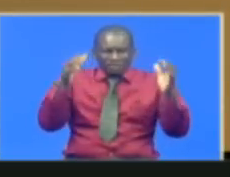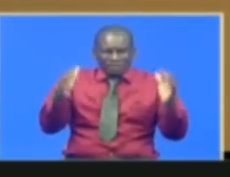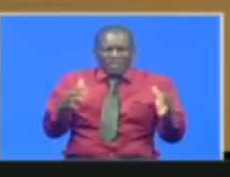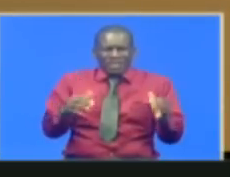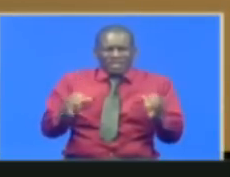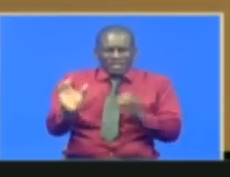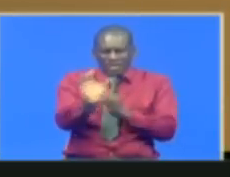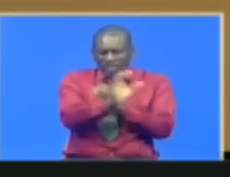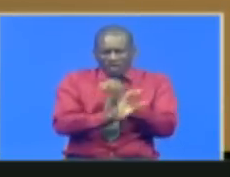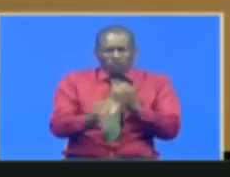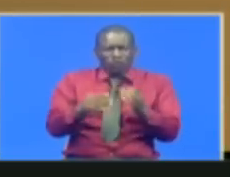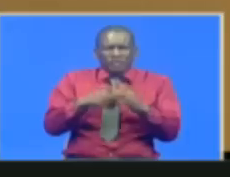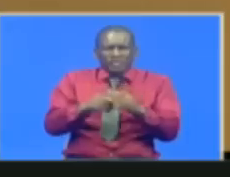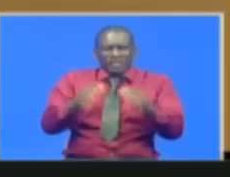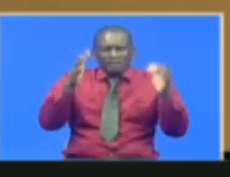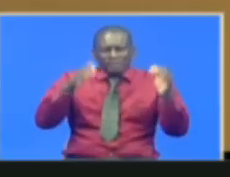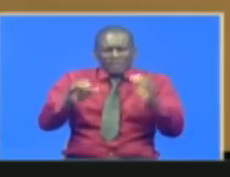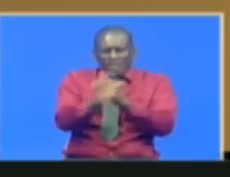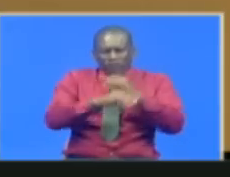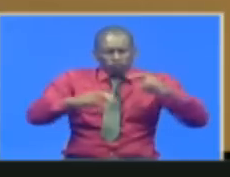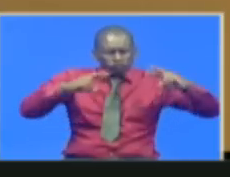country-wide crackdown